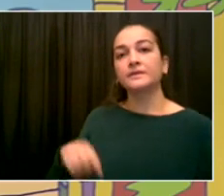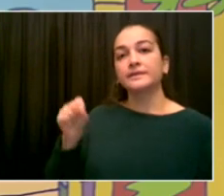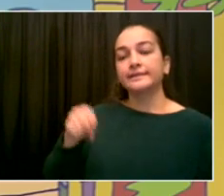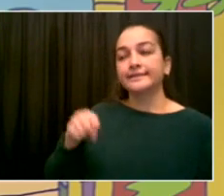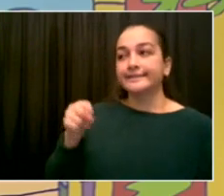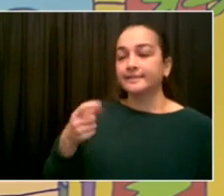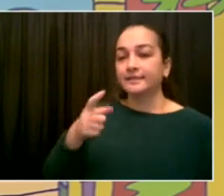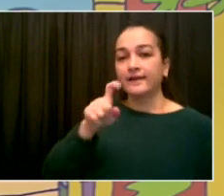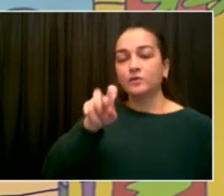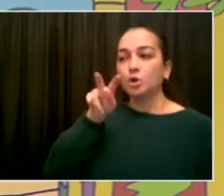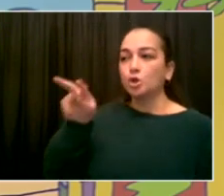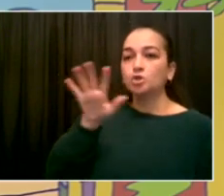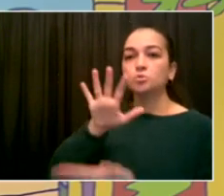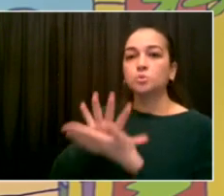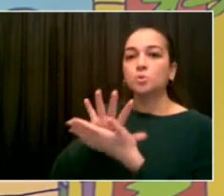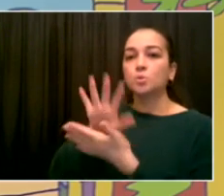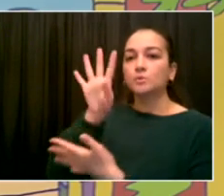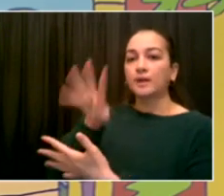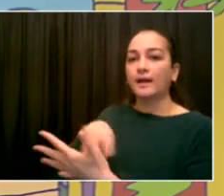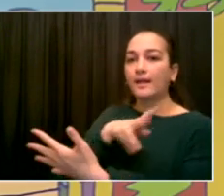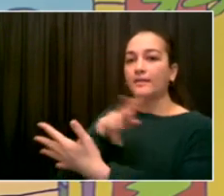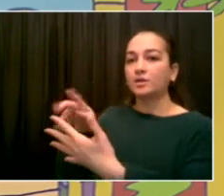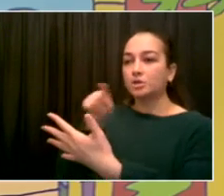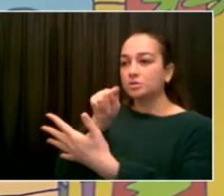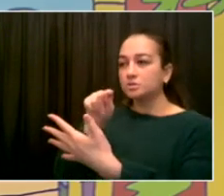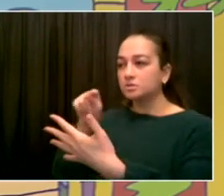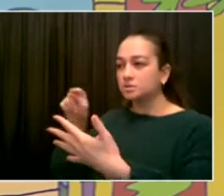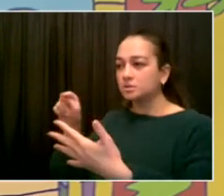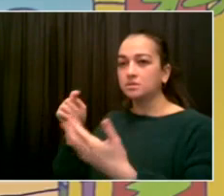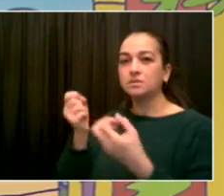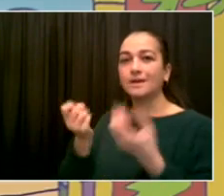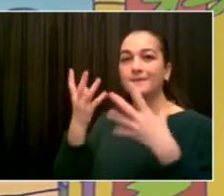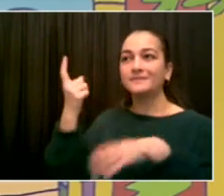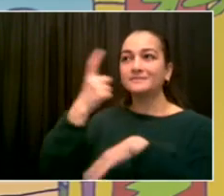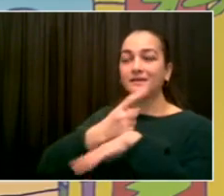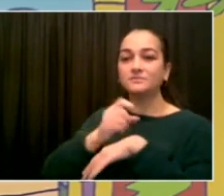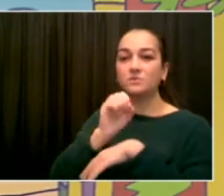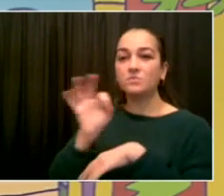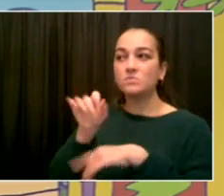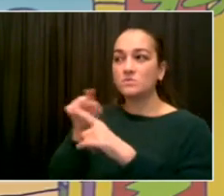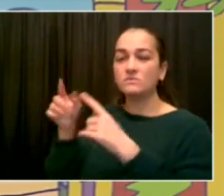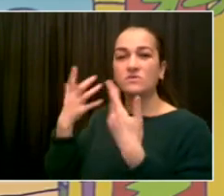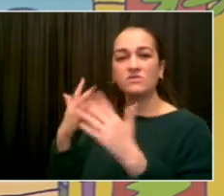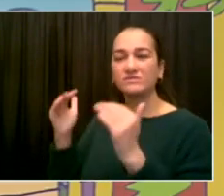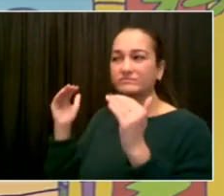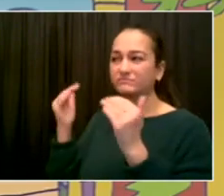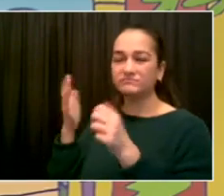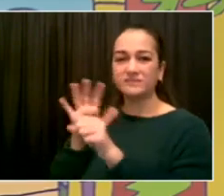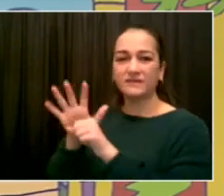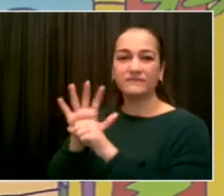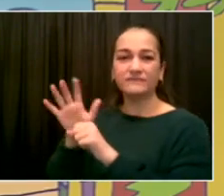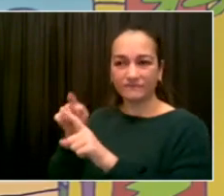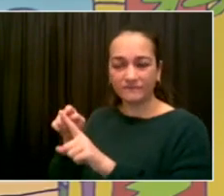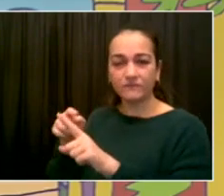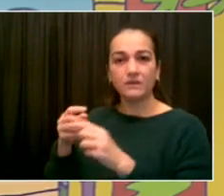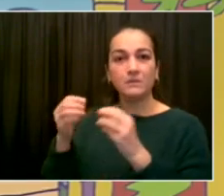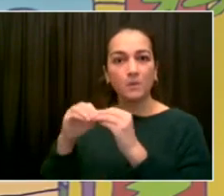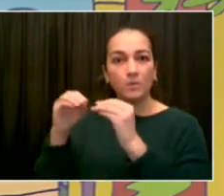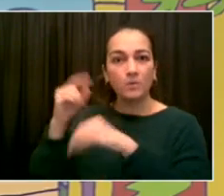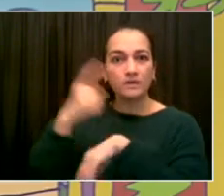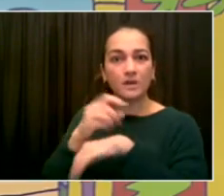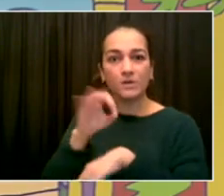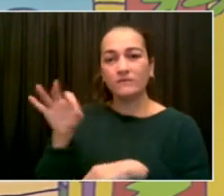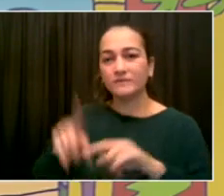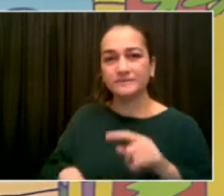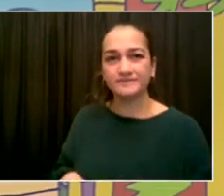holiday. But we also have a legal requirement at the state level we have to meet in terms of the number of school days. We found